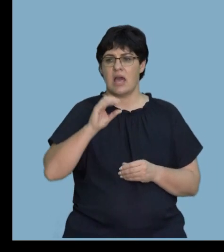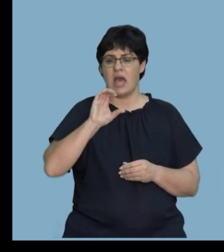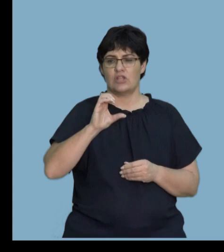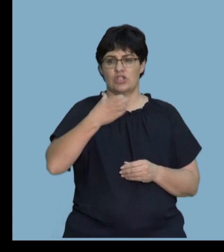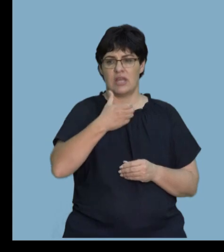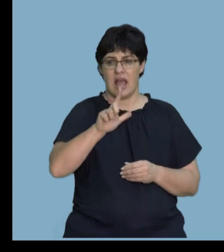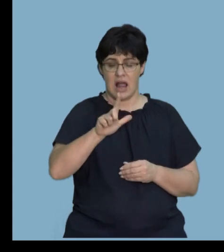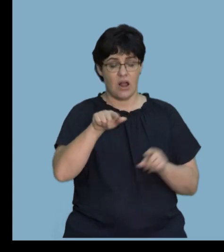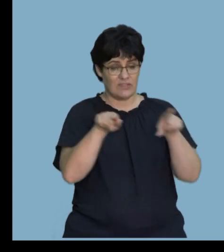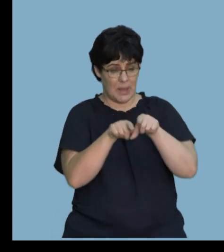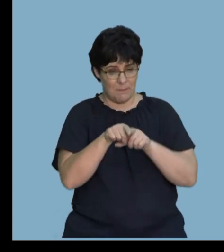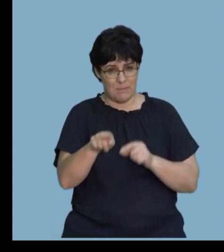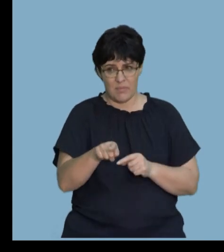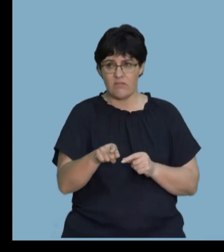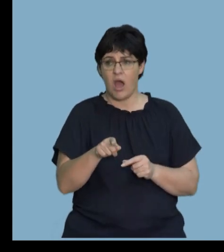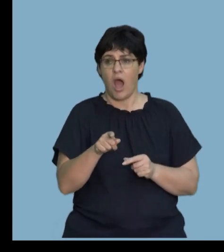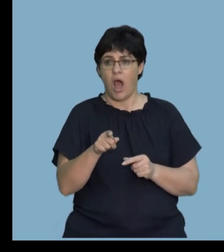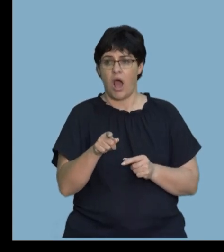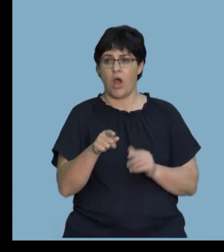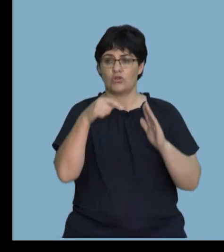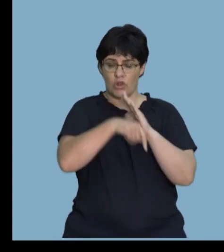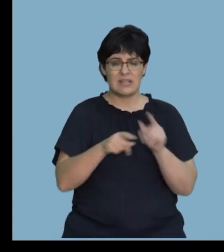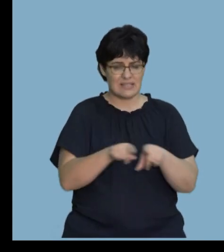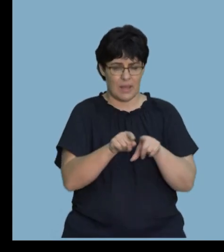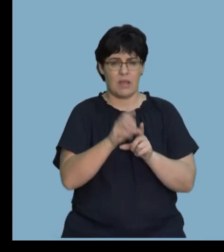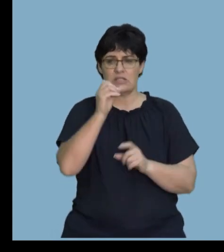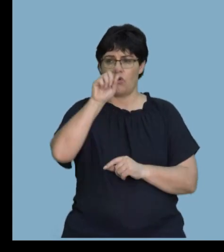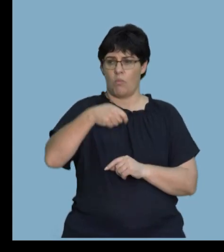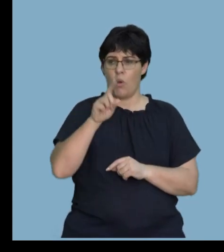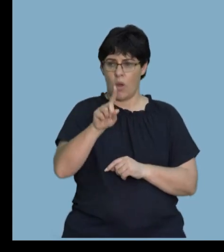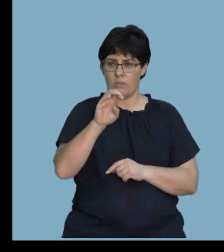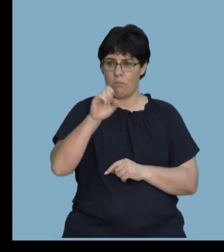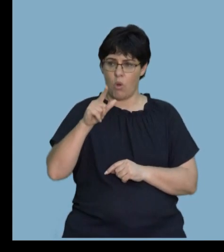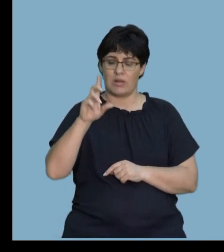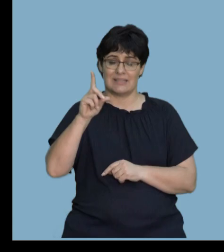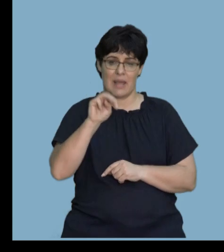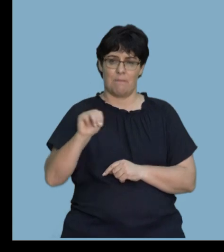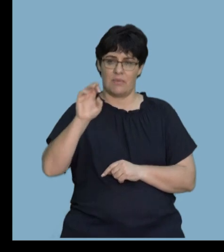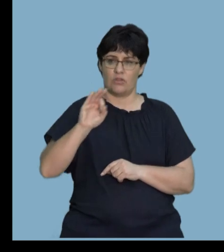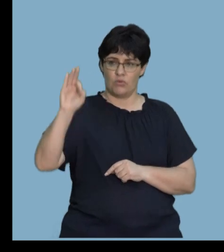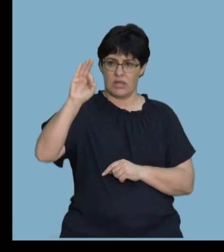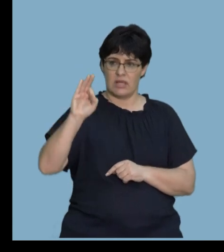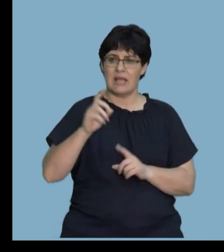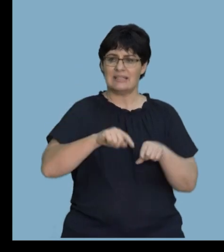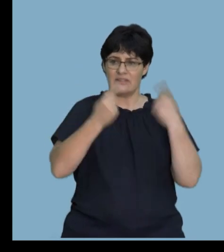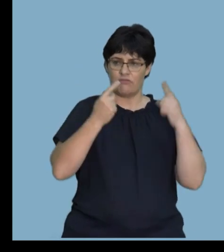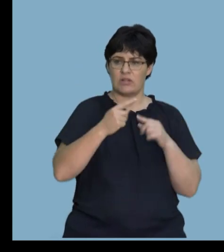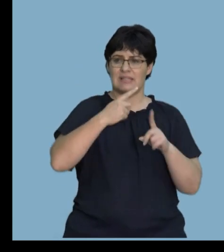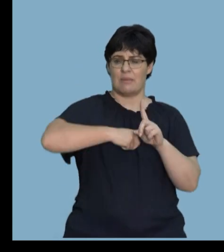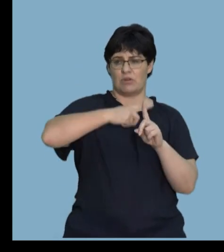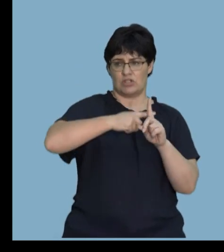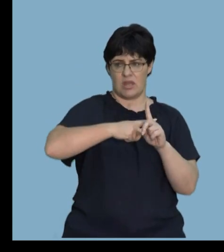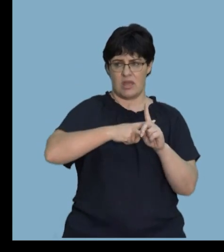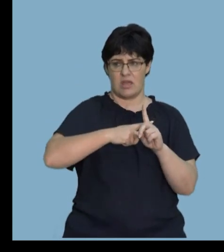the concentration is given at different temperatures is measured, okay? A graph is plotted. So temperature is going to be